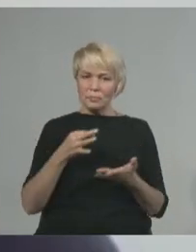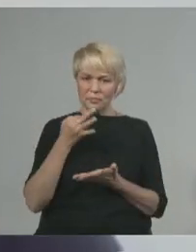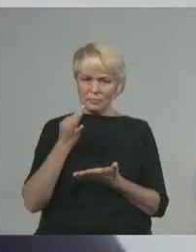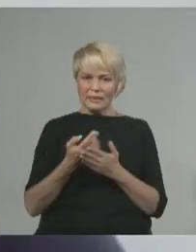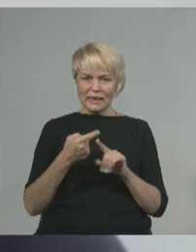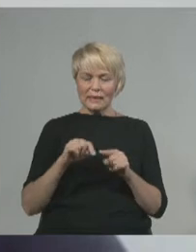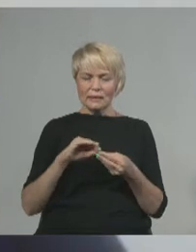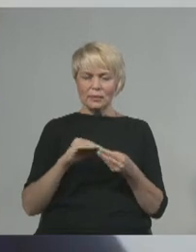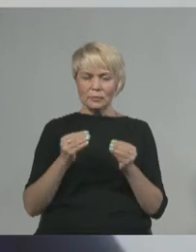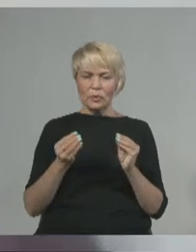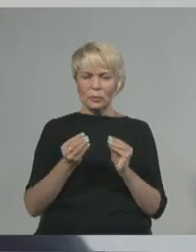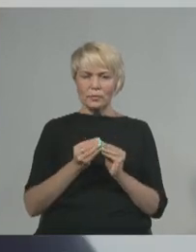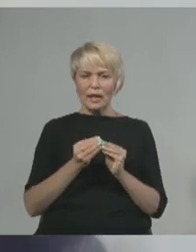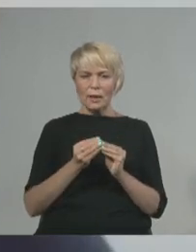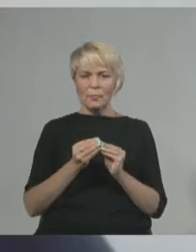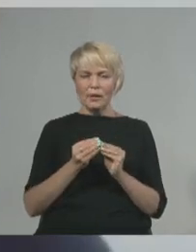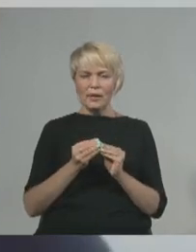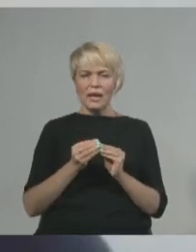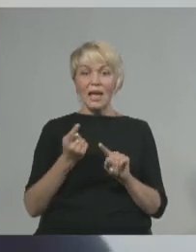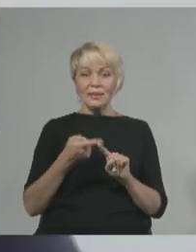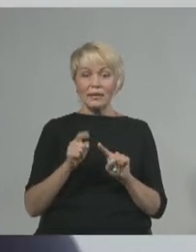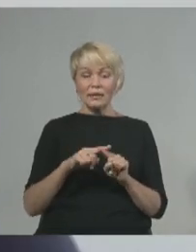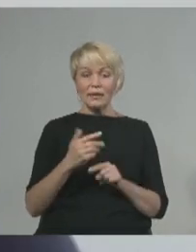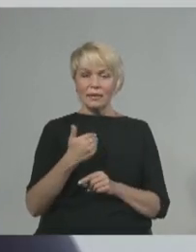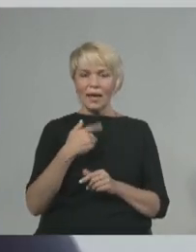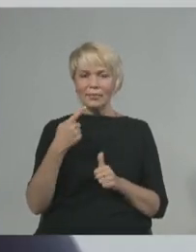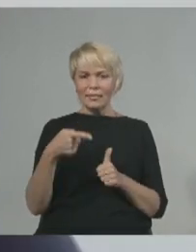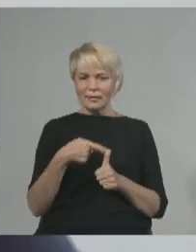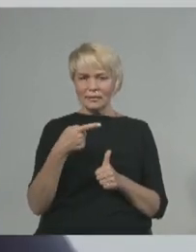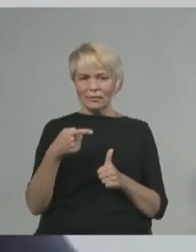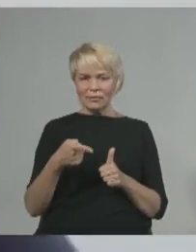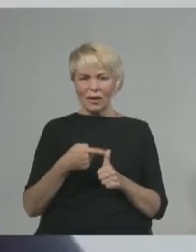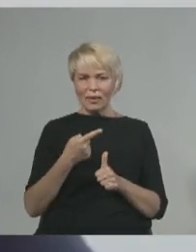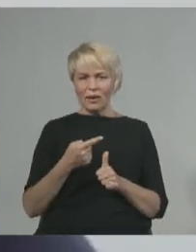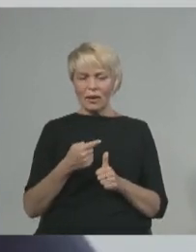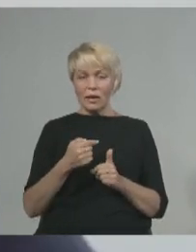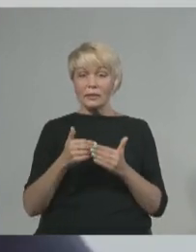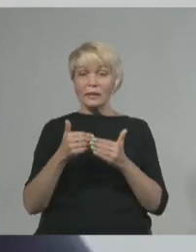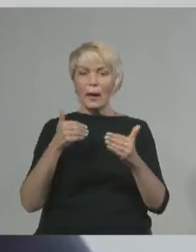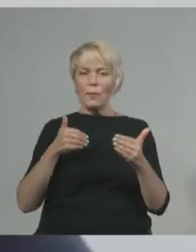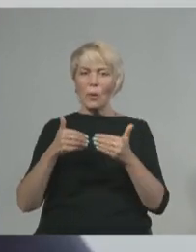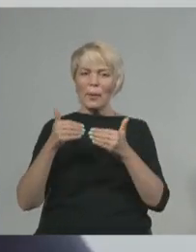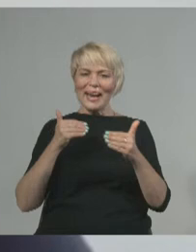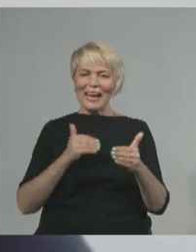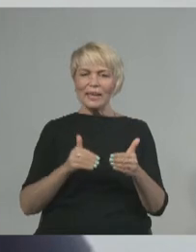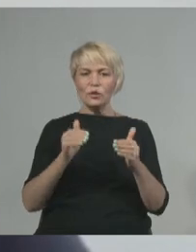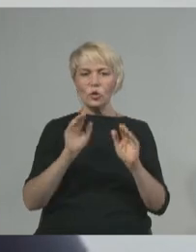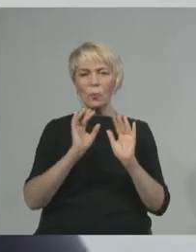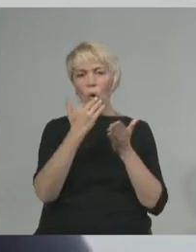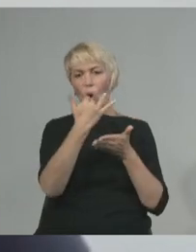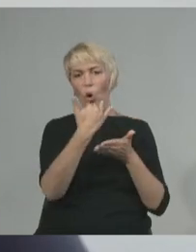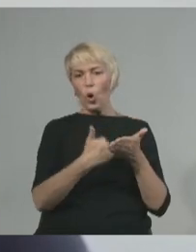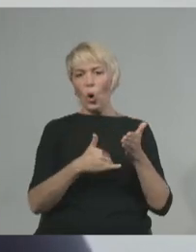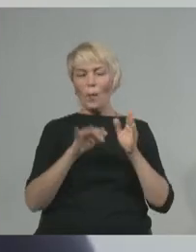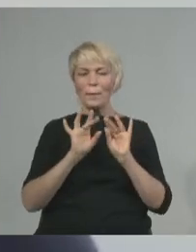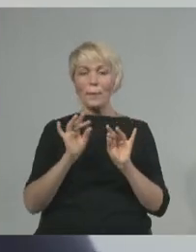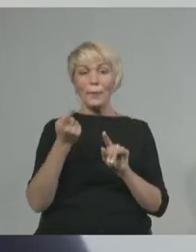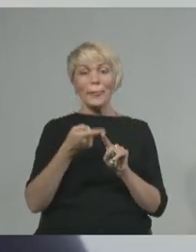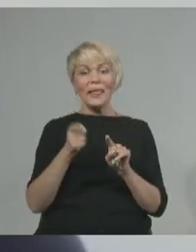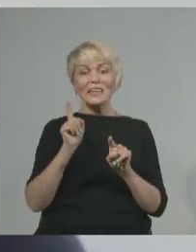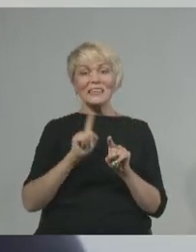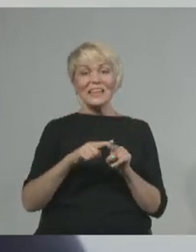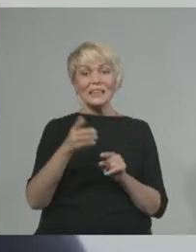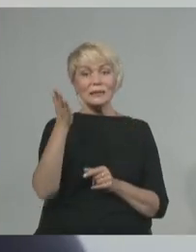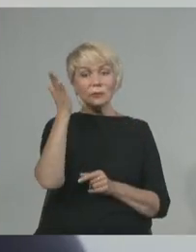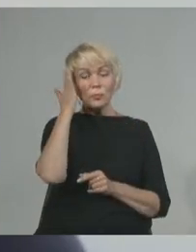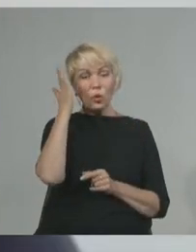up uh in my wrist in my previous comments i think it's just a way to to tackle the things